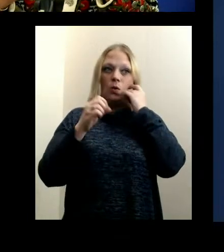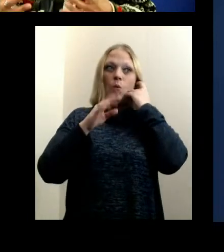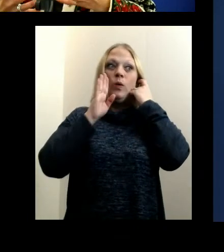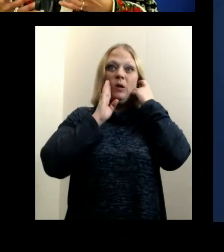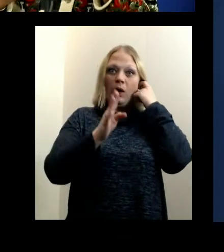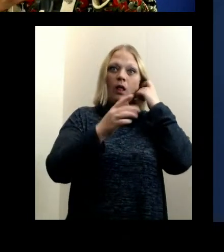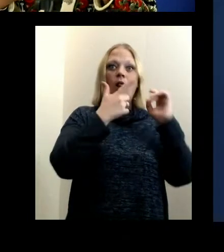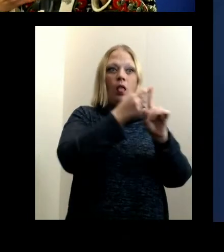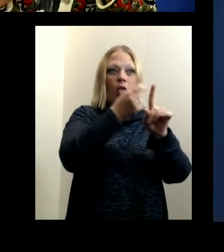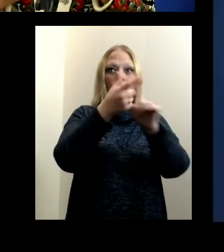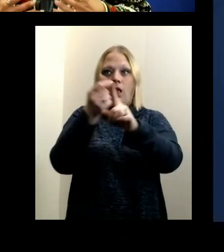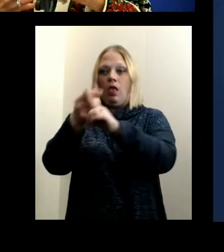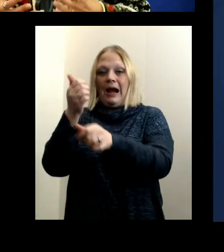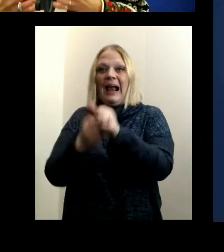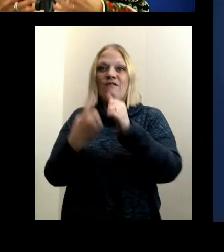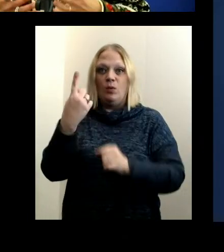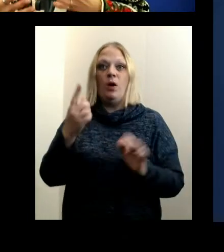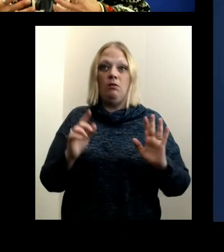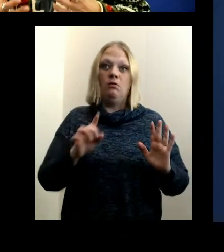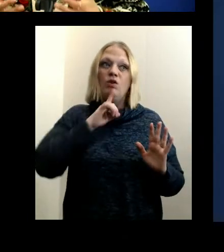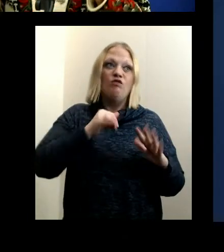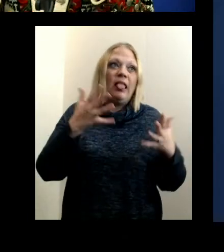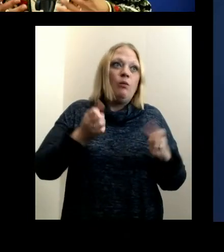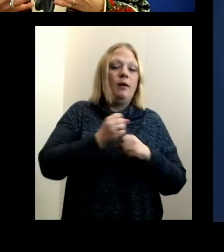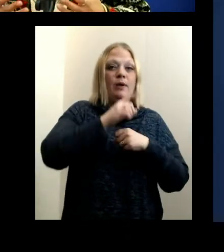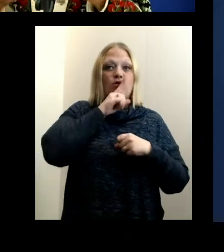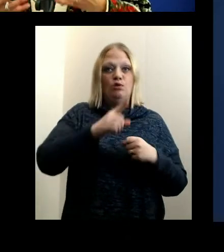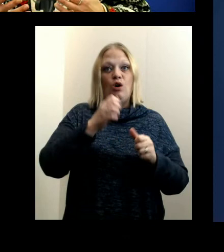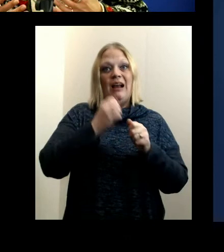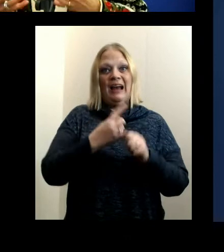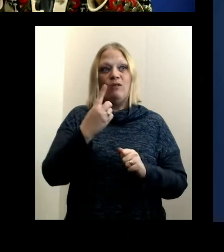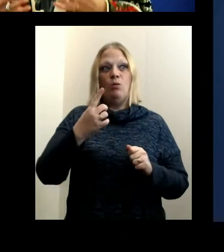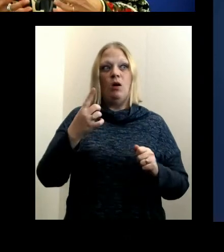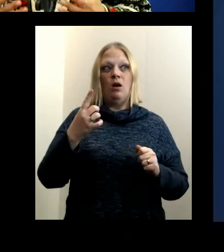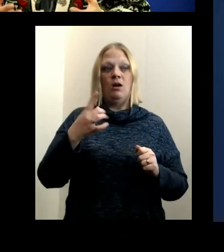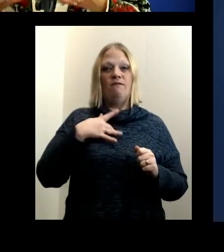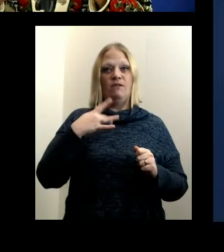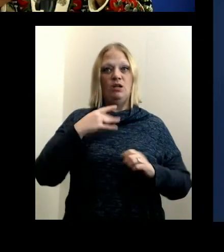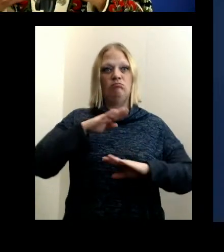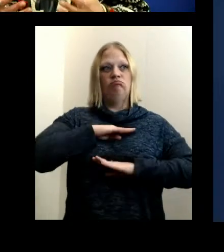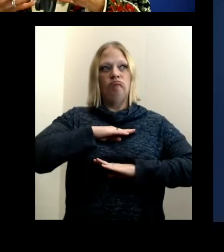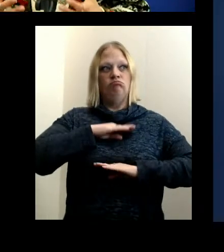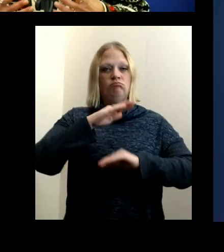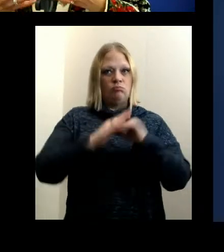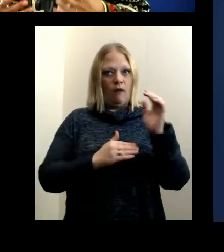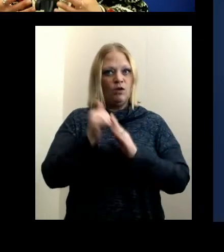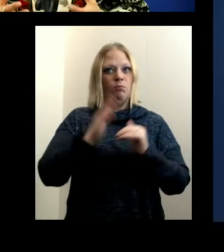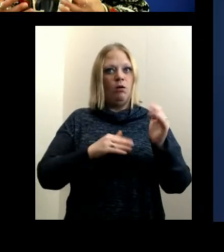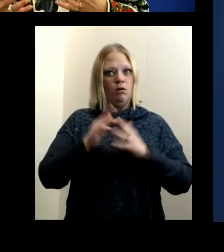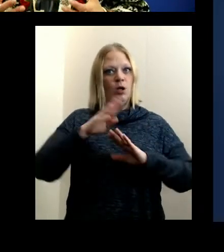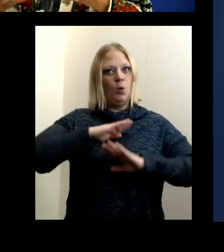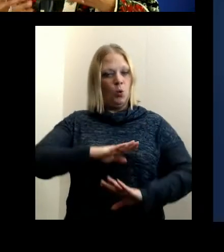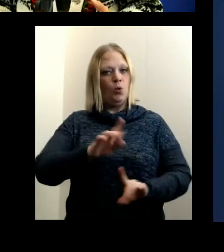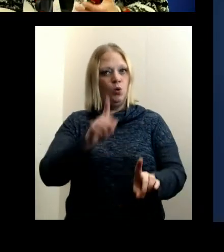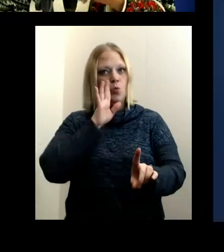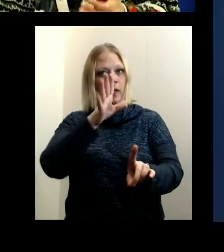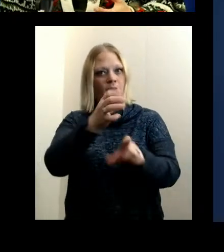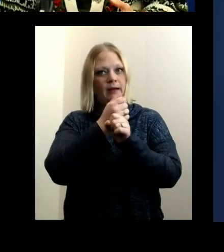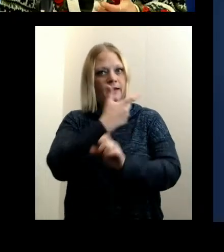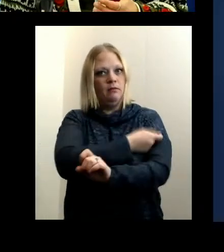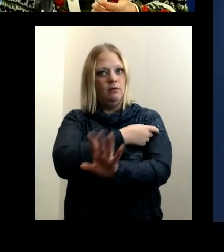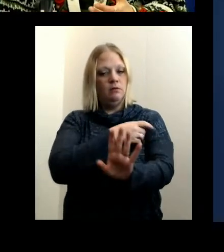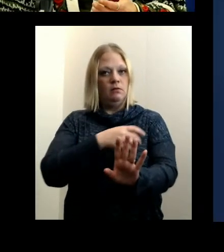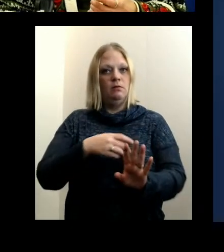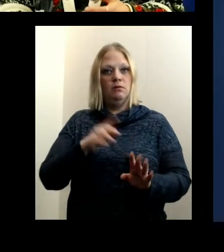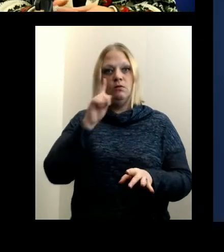We really want to make sure that everybody feels comfortable that you will get your immunization, and we're